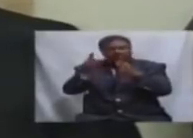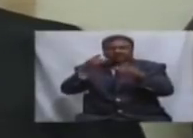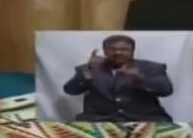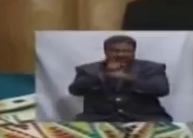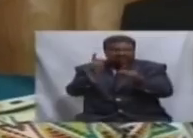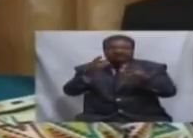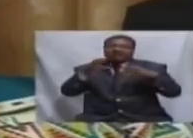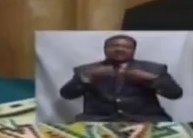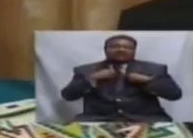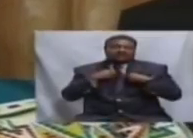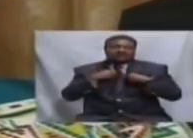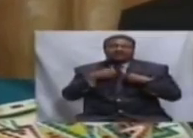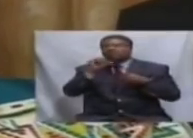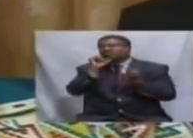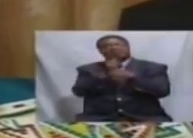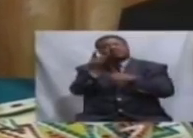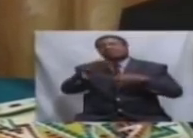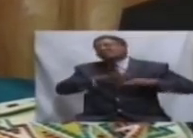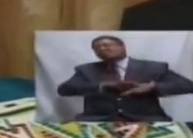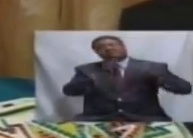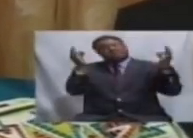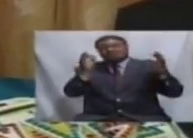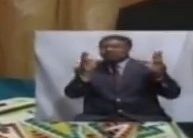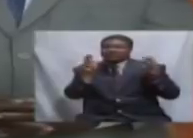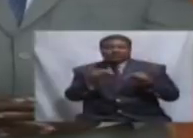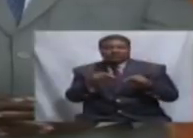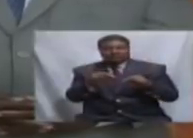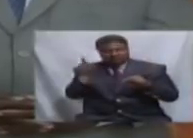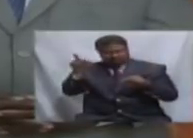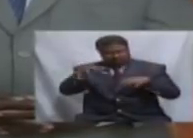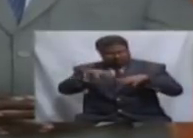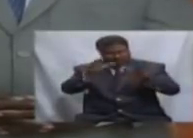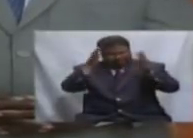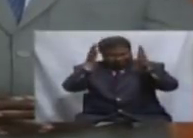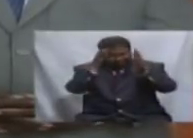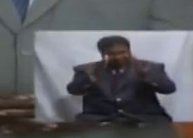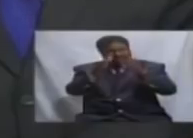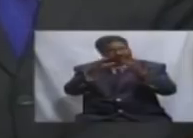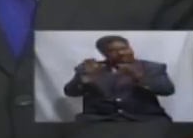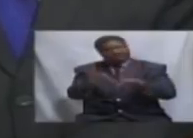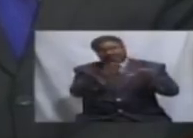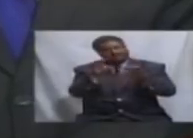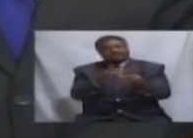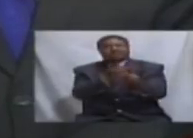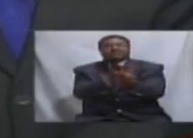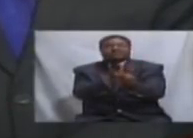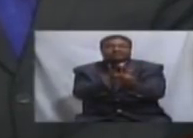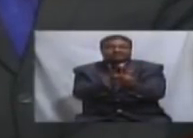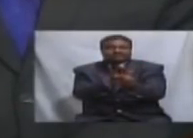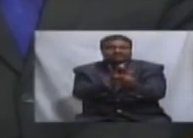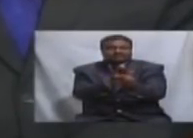don't let criticism put you off focus on your calling. Your clerk, your boss in